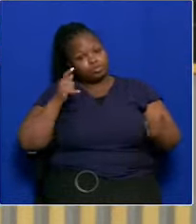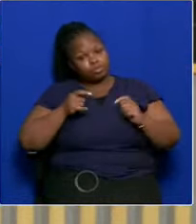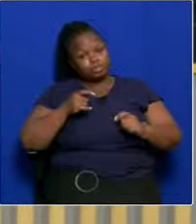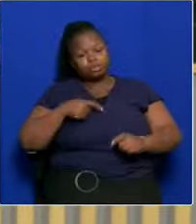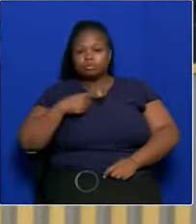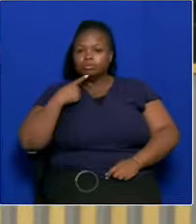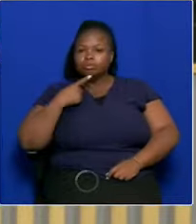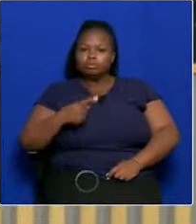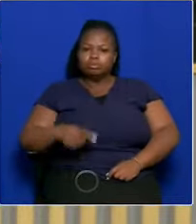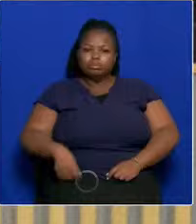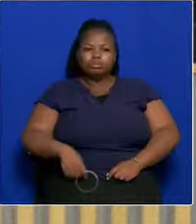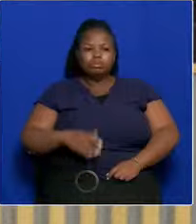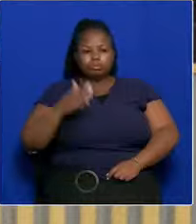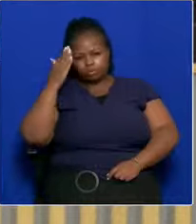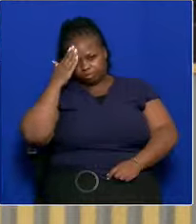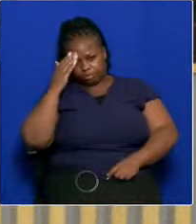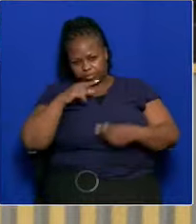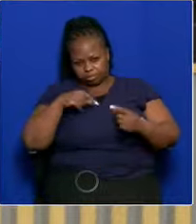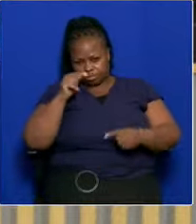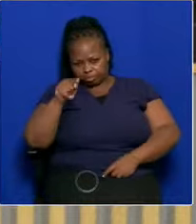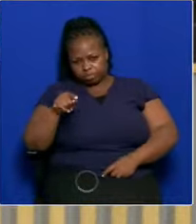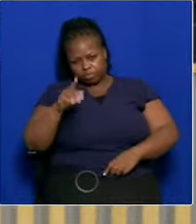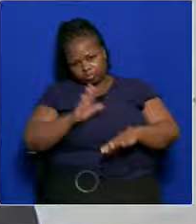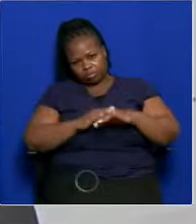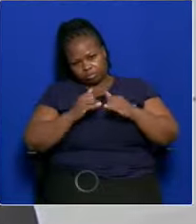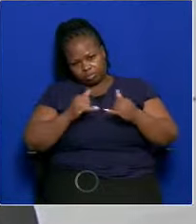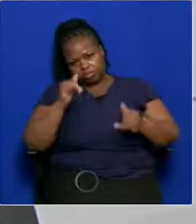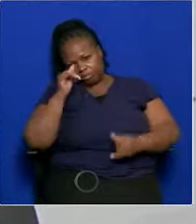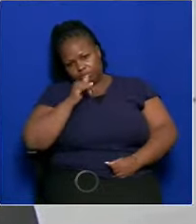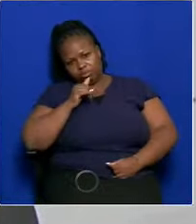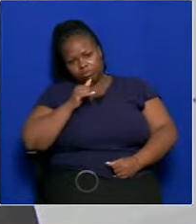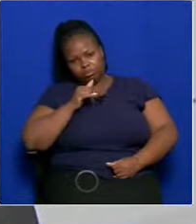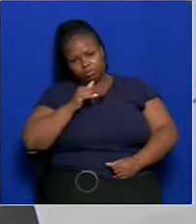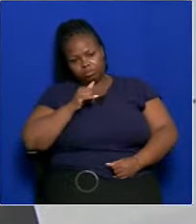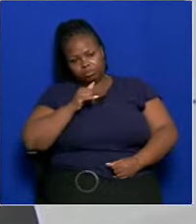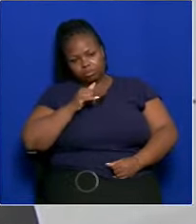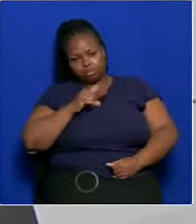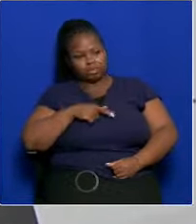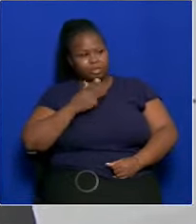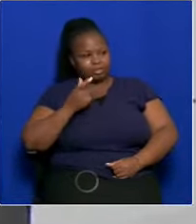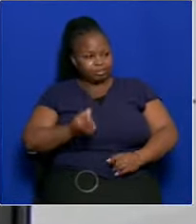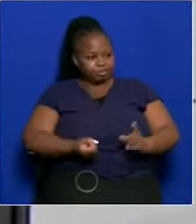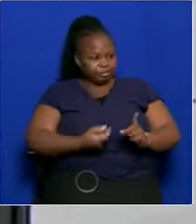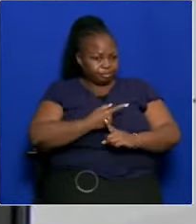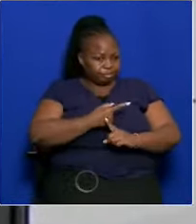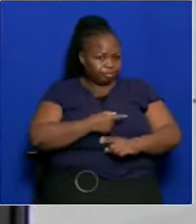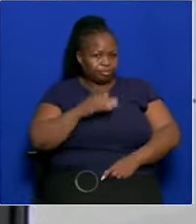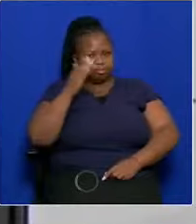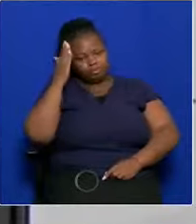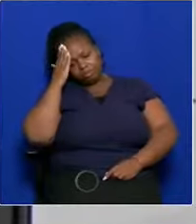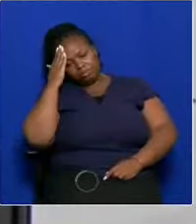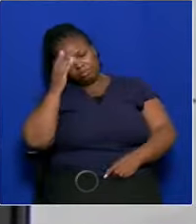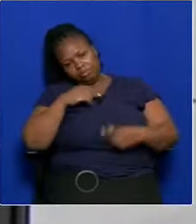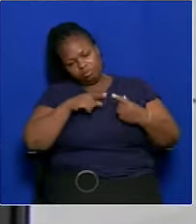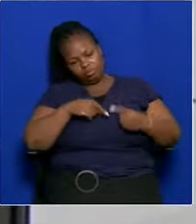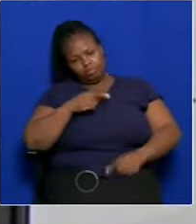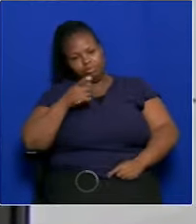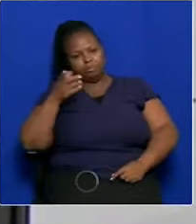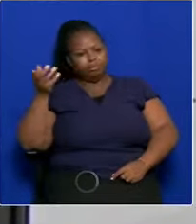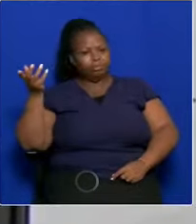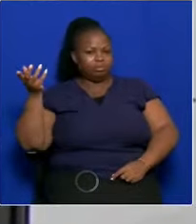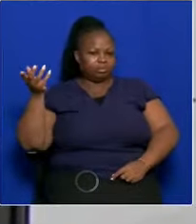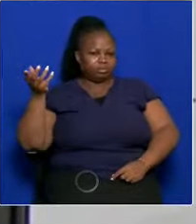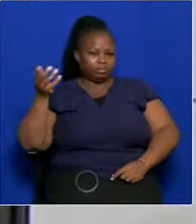knew about the cybercrime thing that he's done wrong. I knew about the crimen